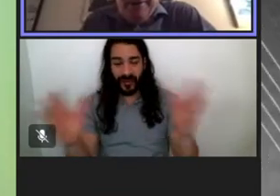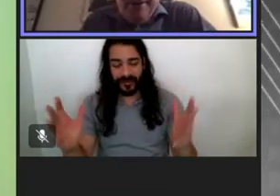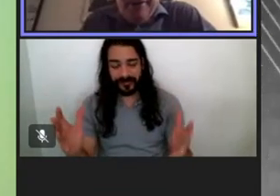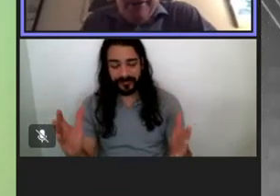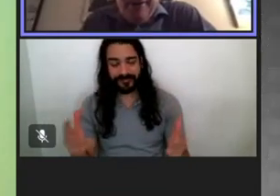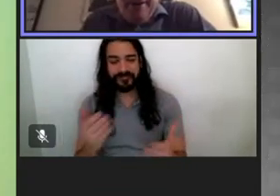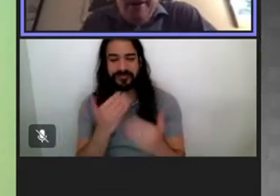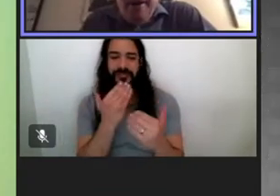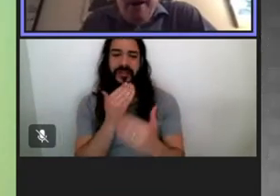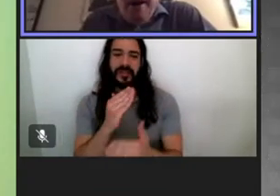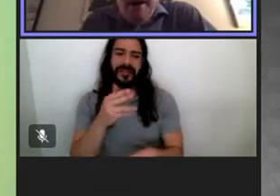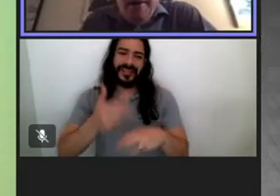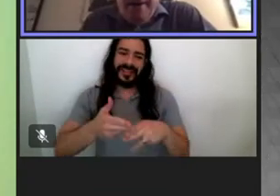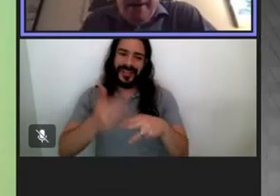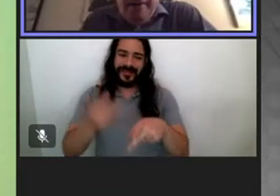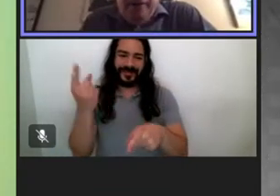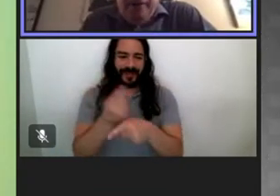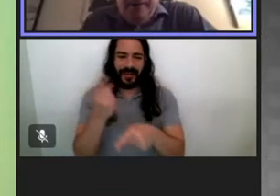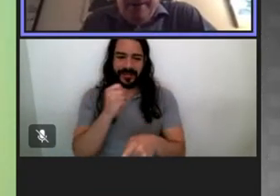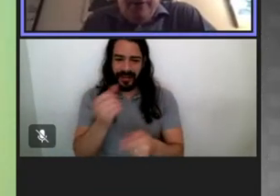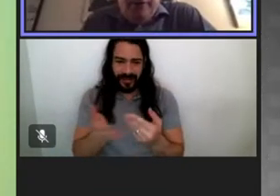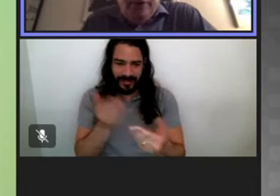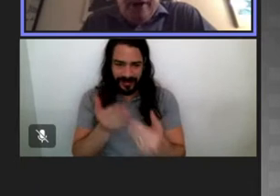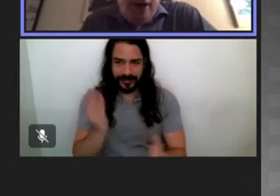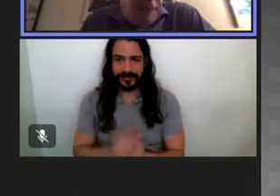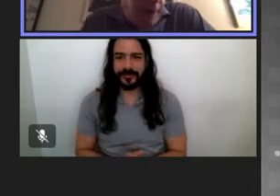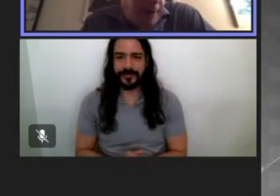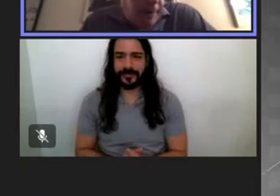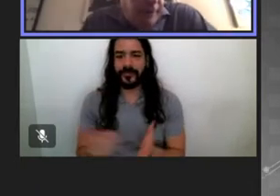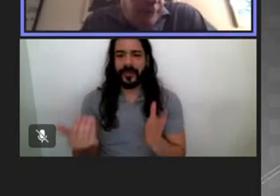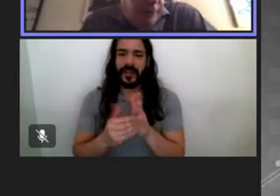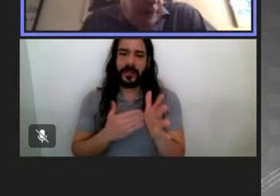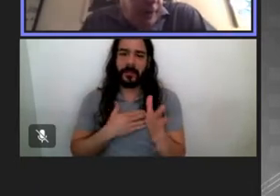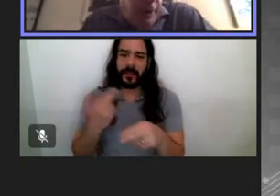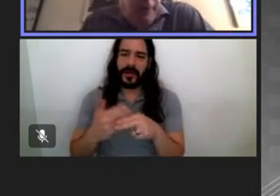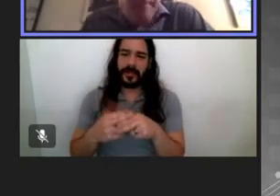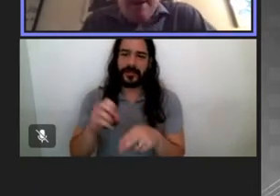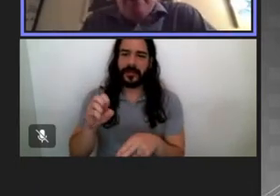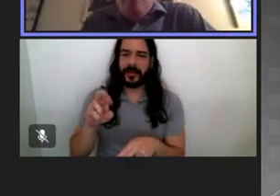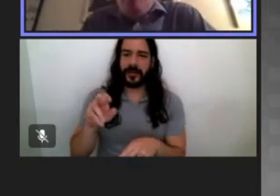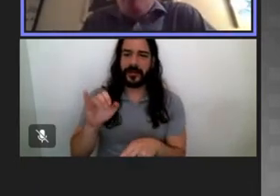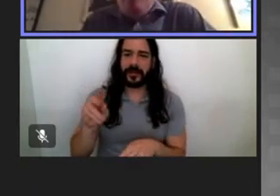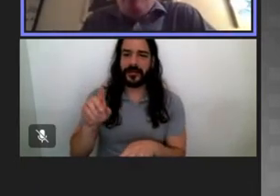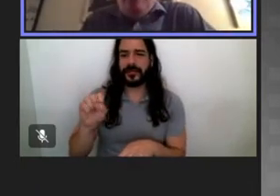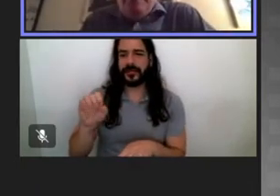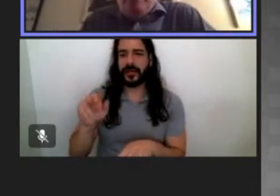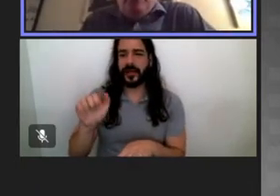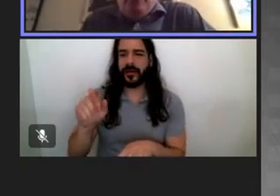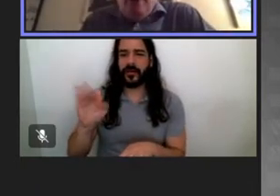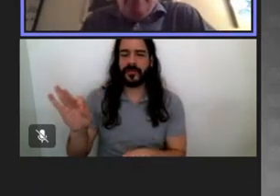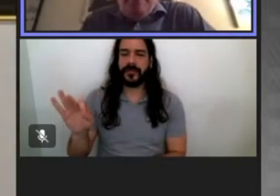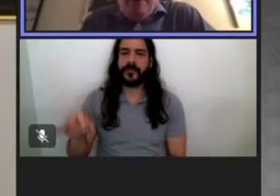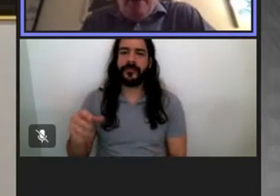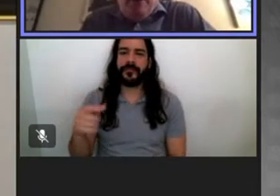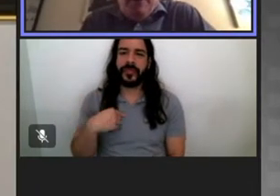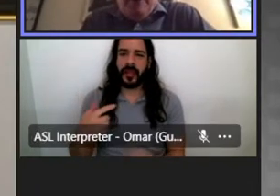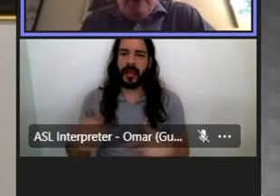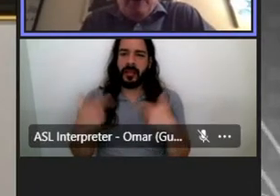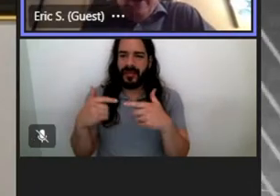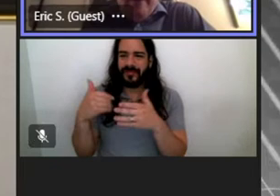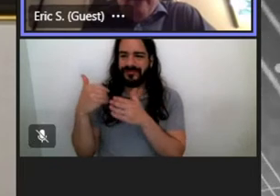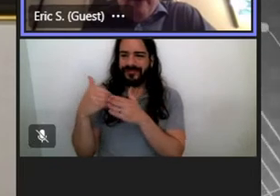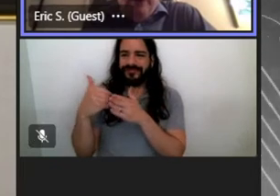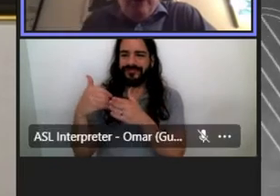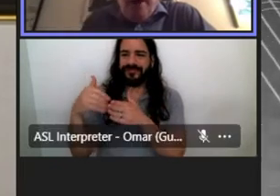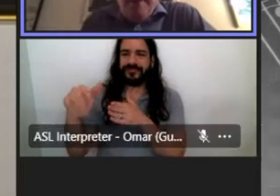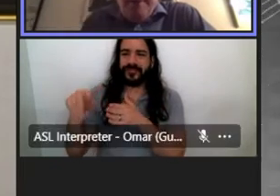thank you very much I really appreciate you got the name it's not easy uh again as I said my name's Eric scheinkoff I live uh